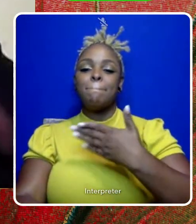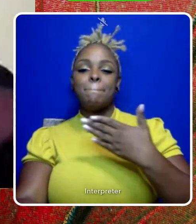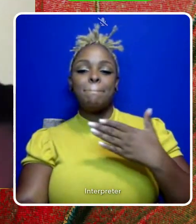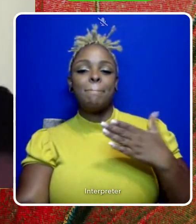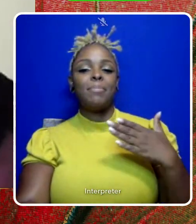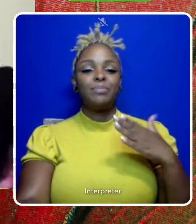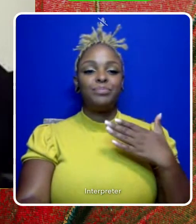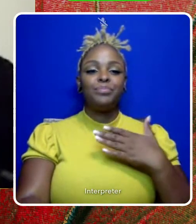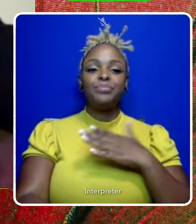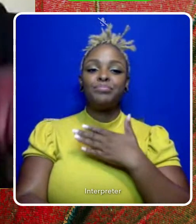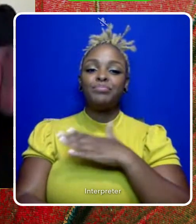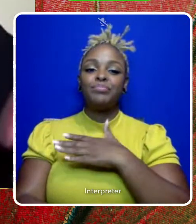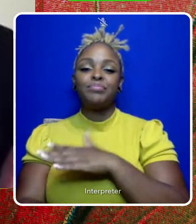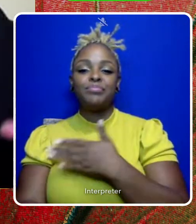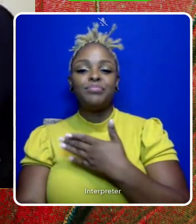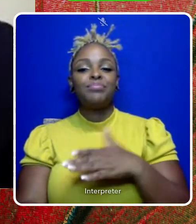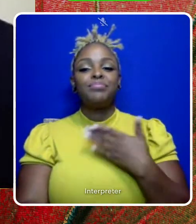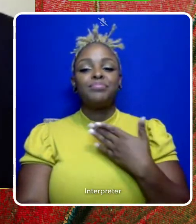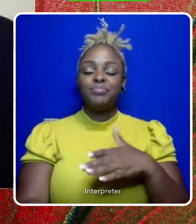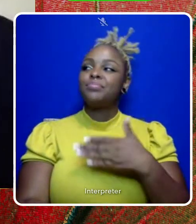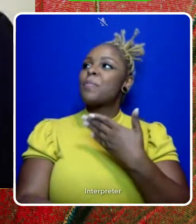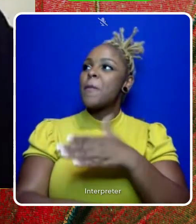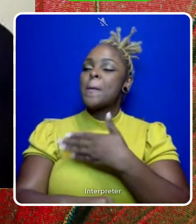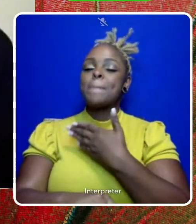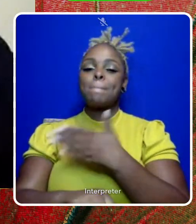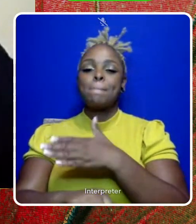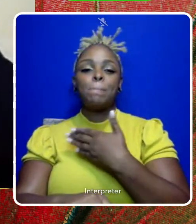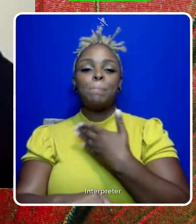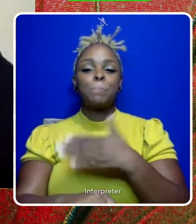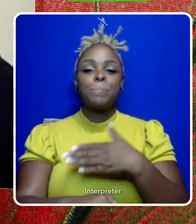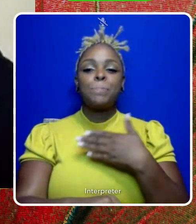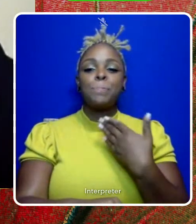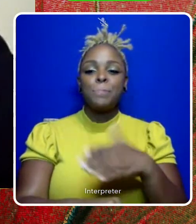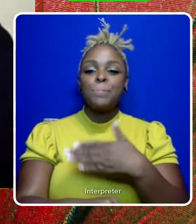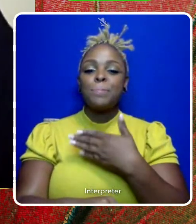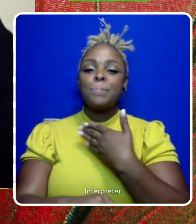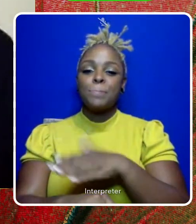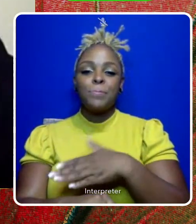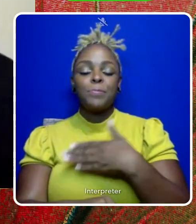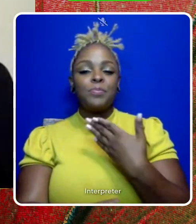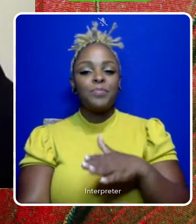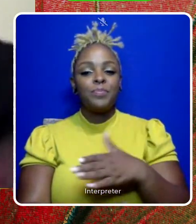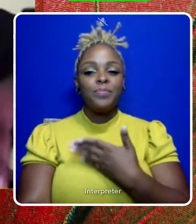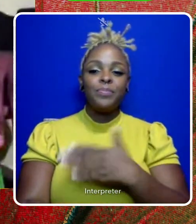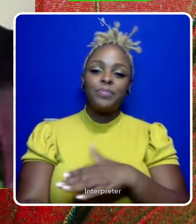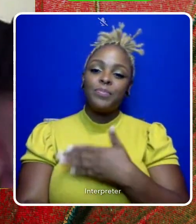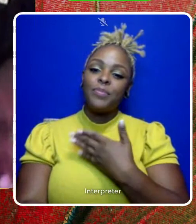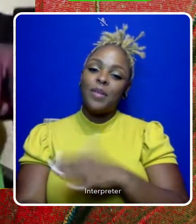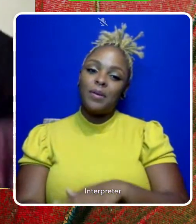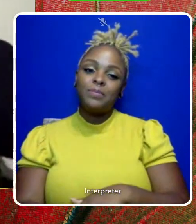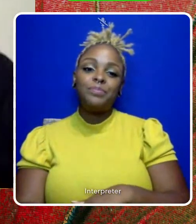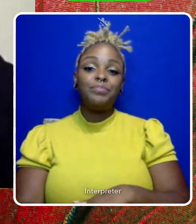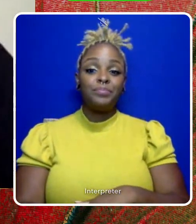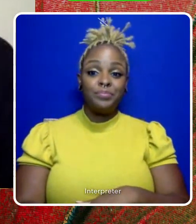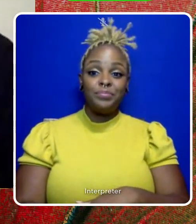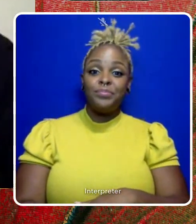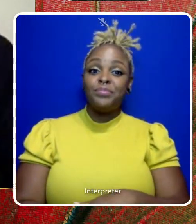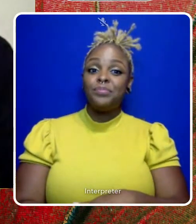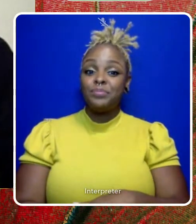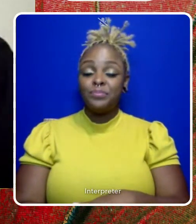block turn to one rhyme. Electrifying like some nocturnal sunshine. The planetary pioneer in his mixer. Charlie Tuna